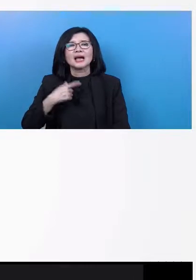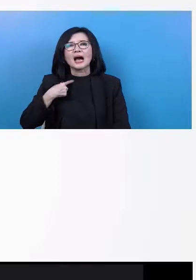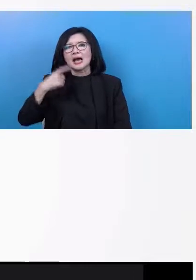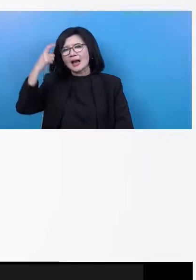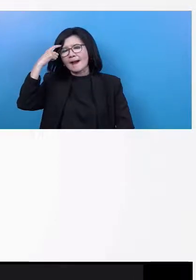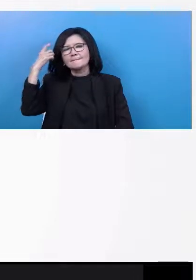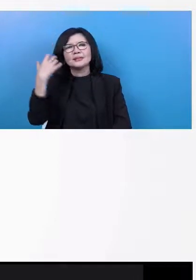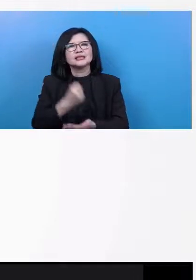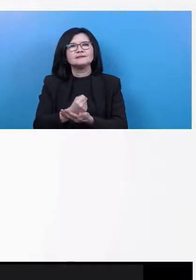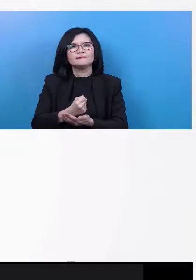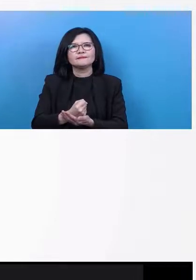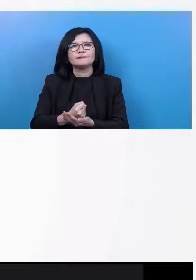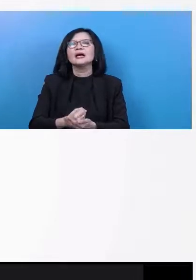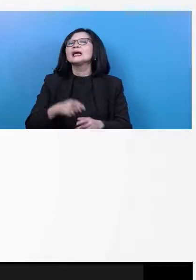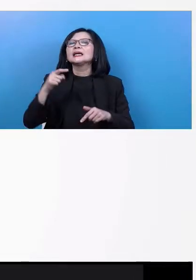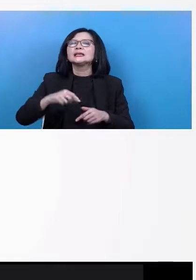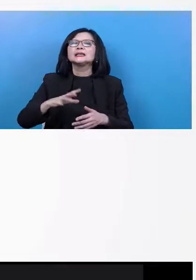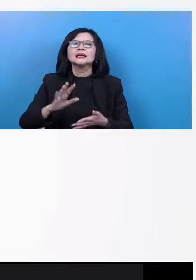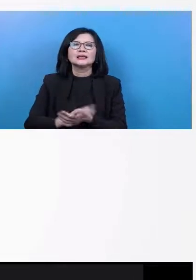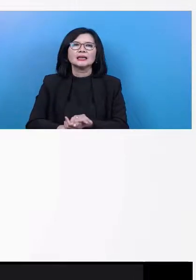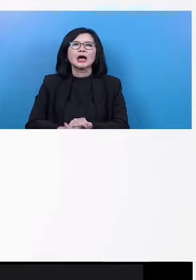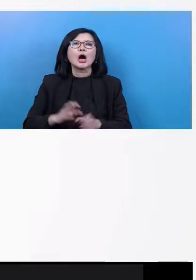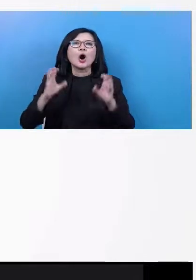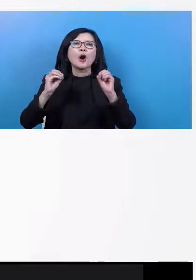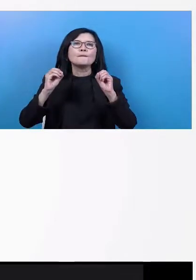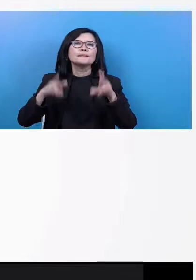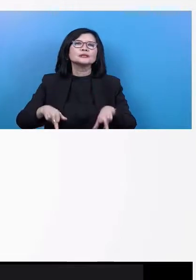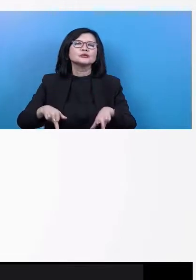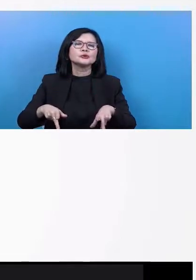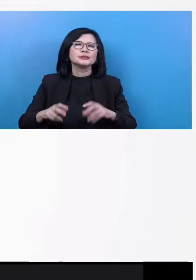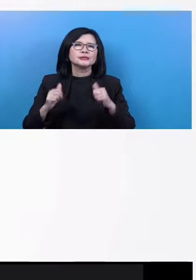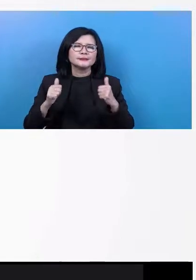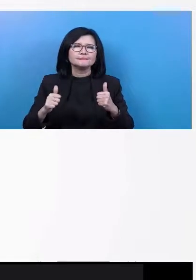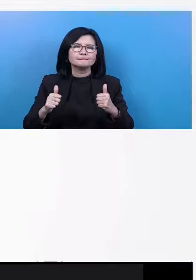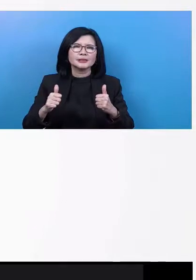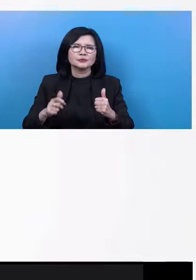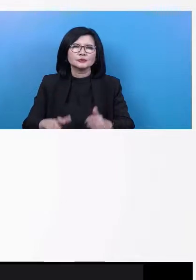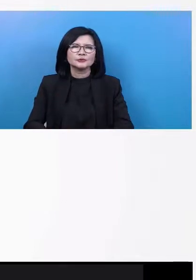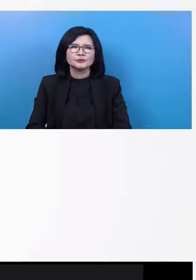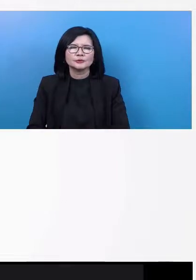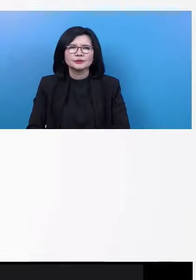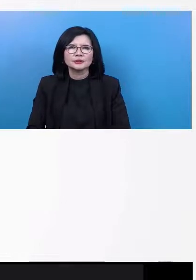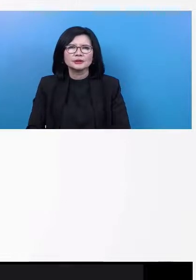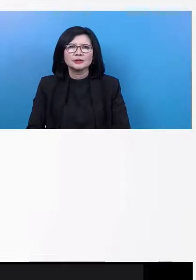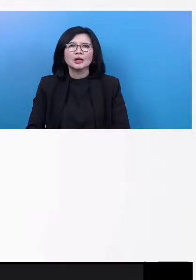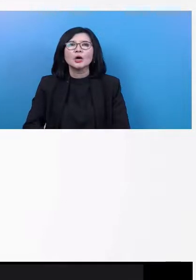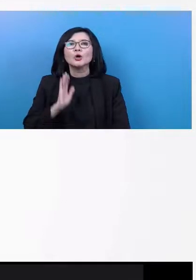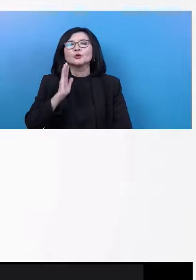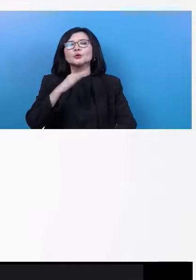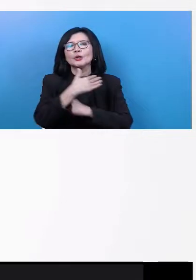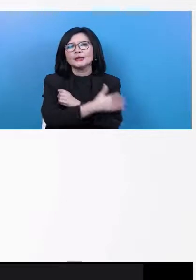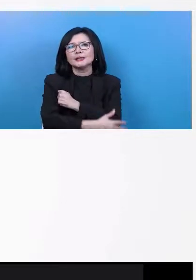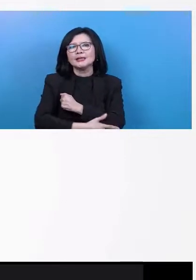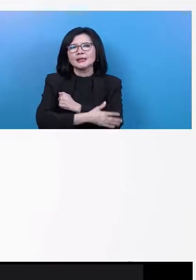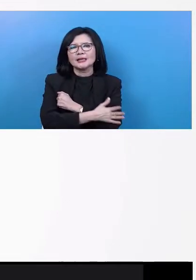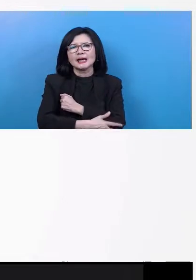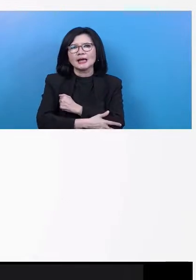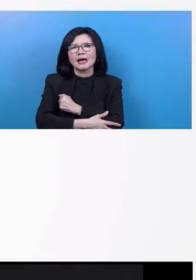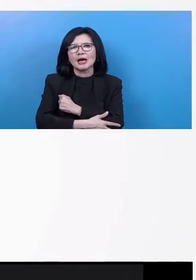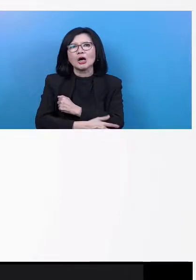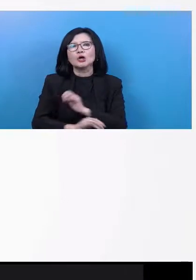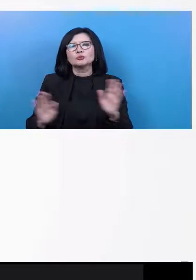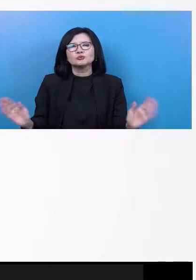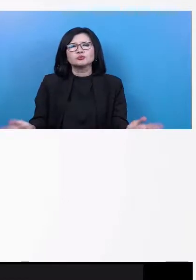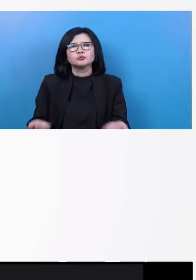opportunity for the as a nation to recover sustainable